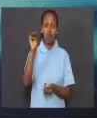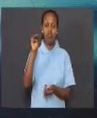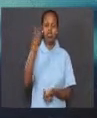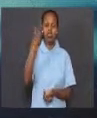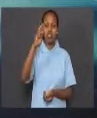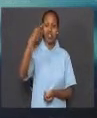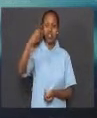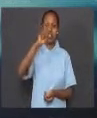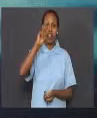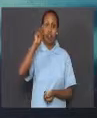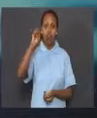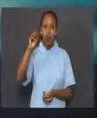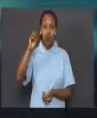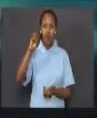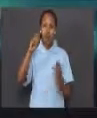rhino together.